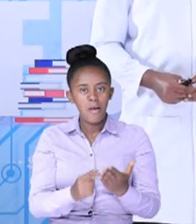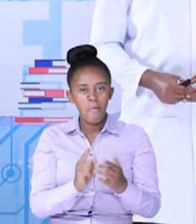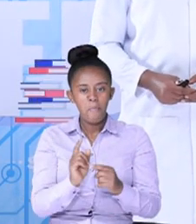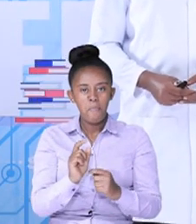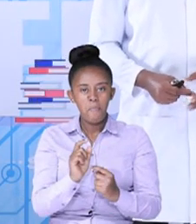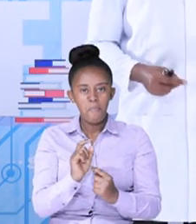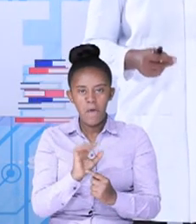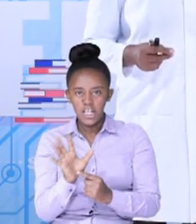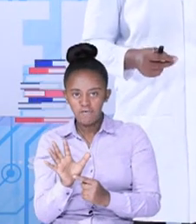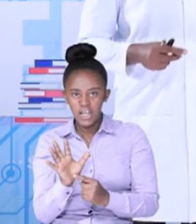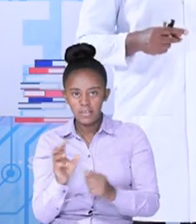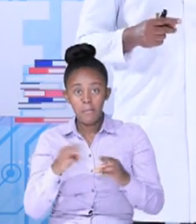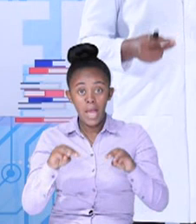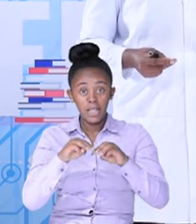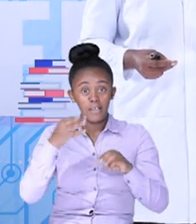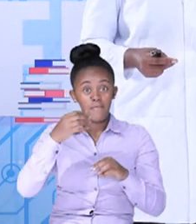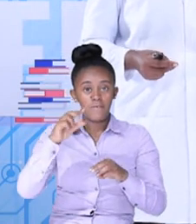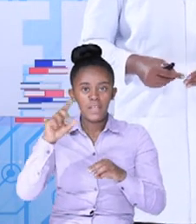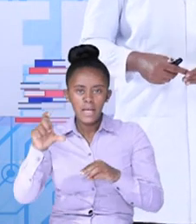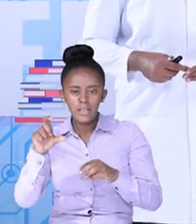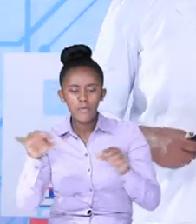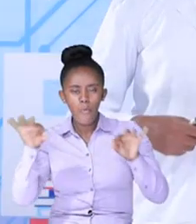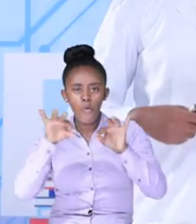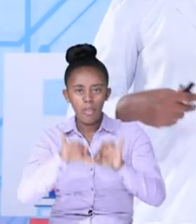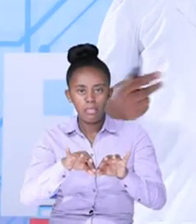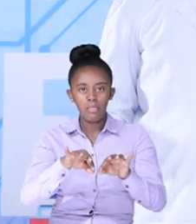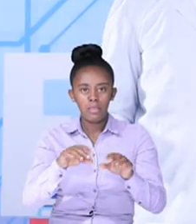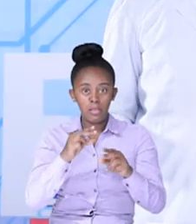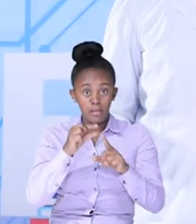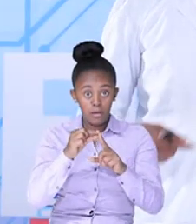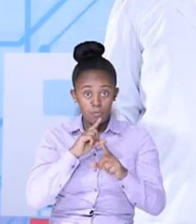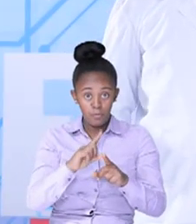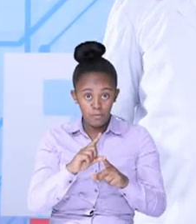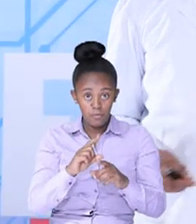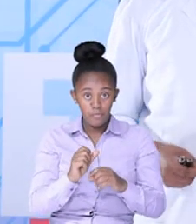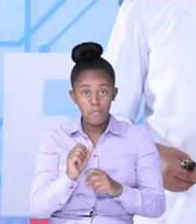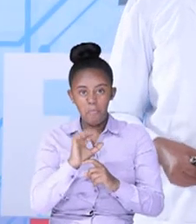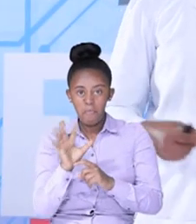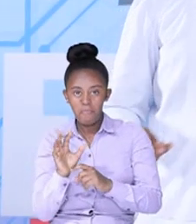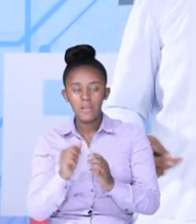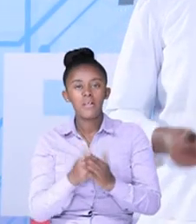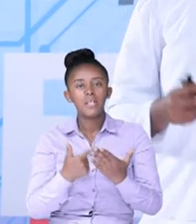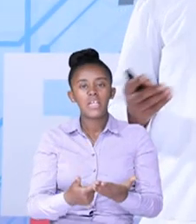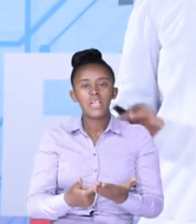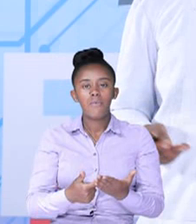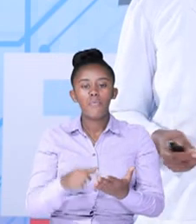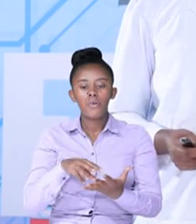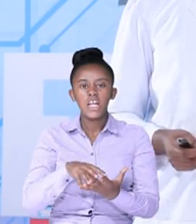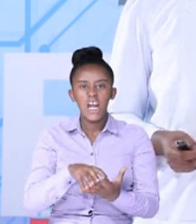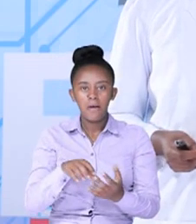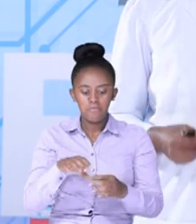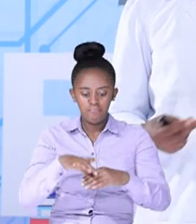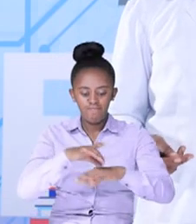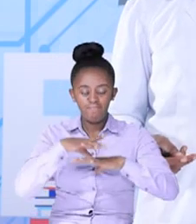very important term. In electric flux, we have also a magnetic gravitational flux. Usually, whenever there